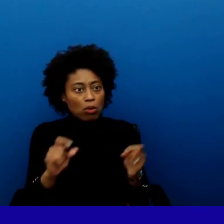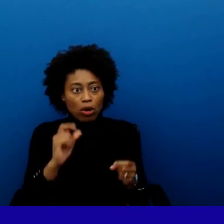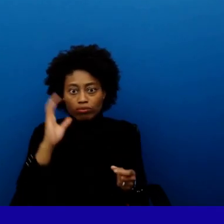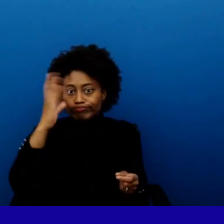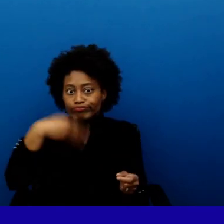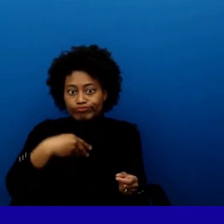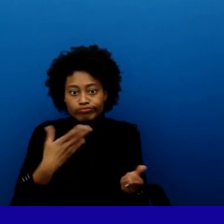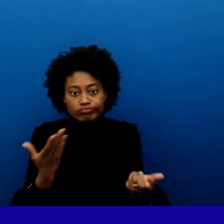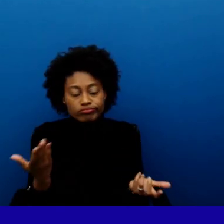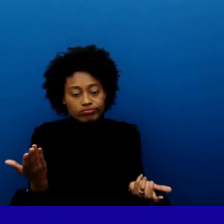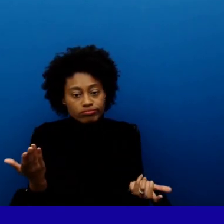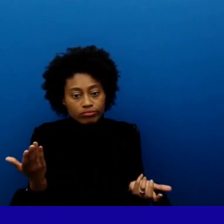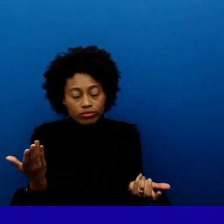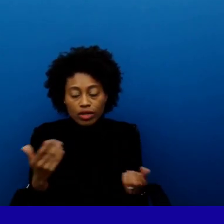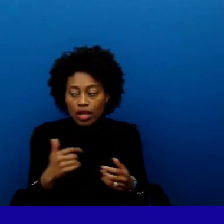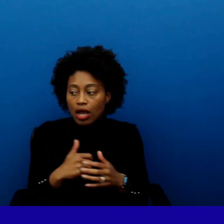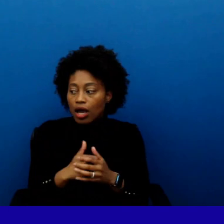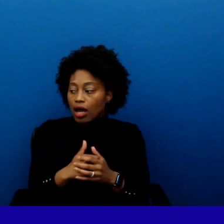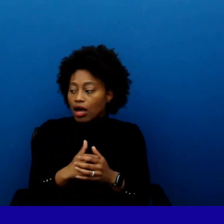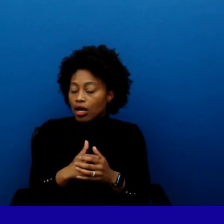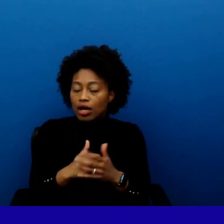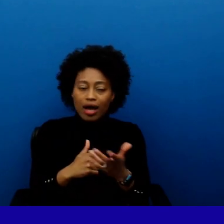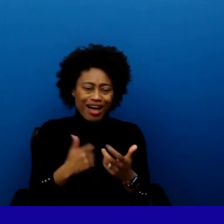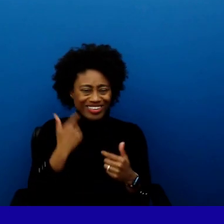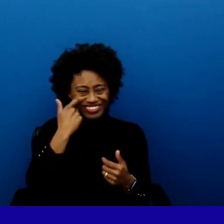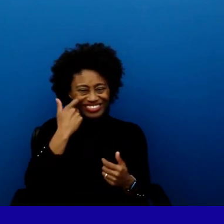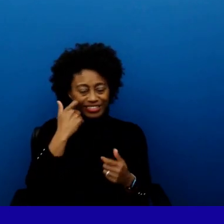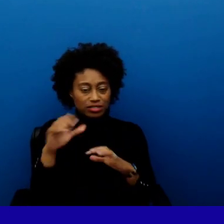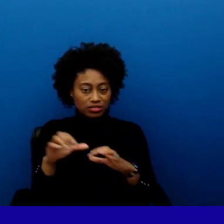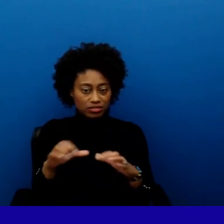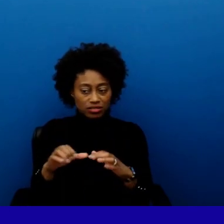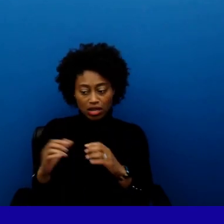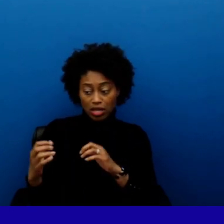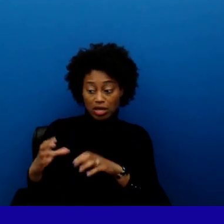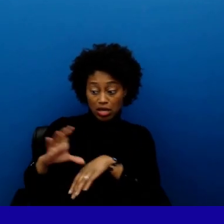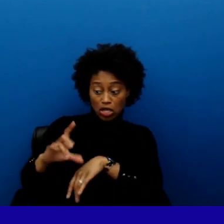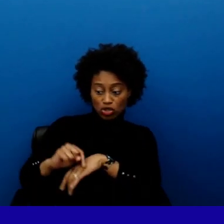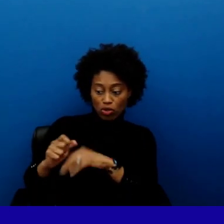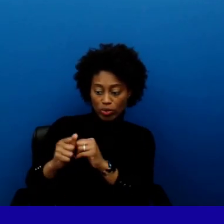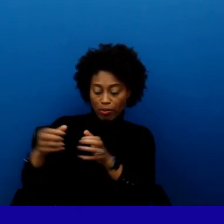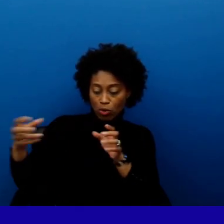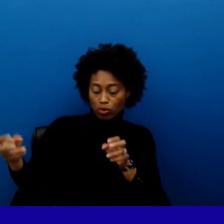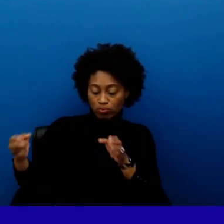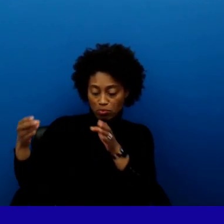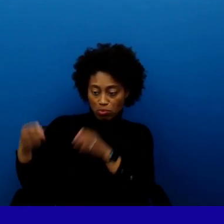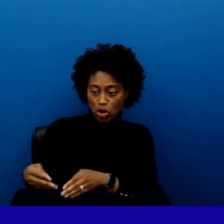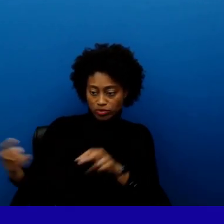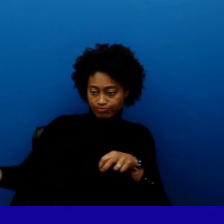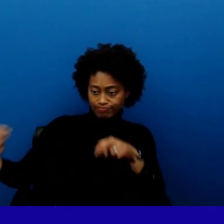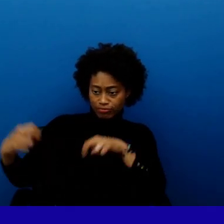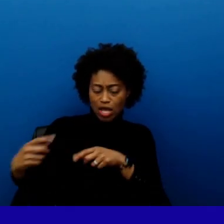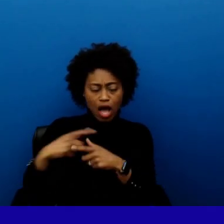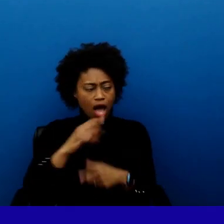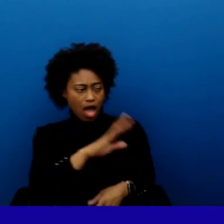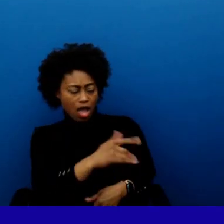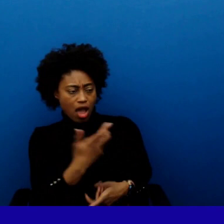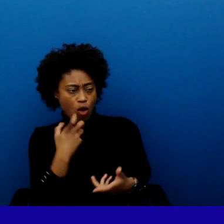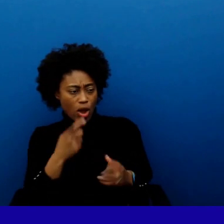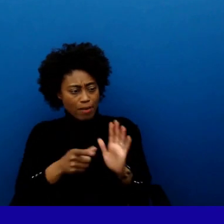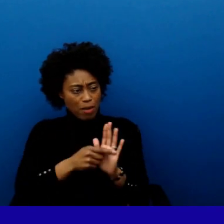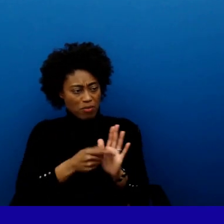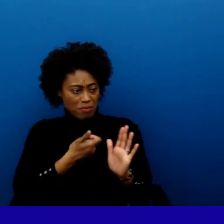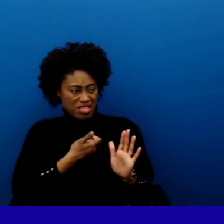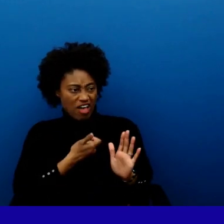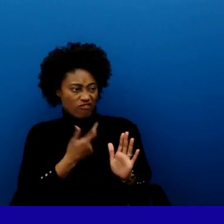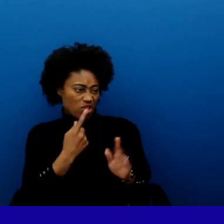um doing a consult with somebody who wanted to do a cookbook and they thought they would be able to get it out, like self-publish it in like a month.